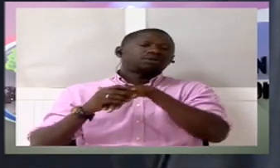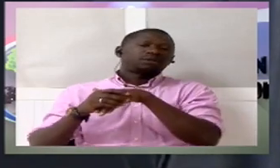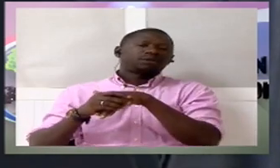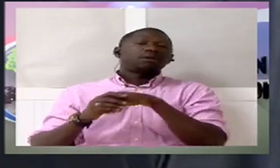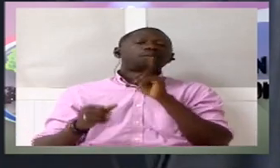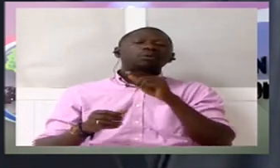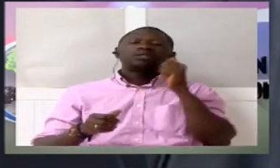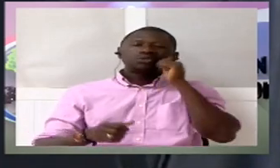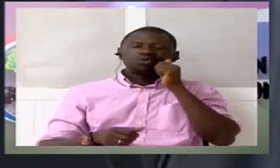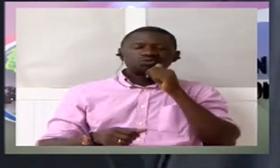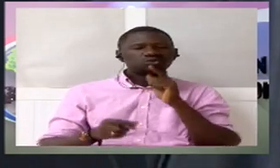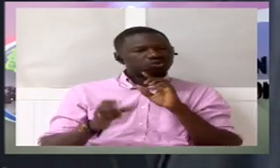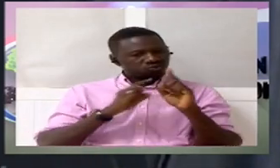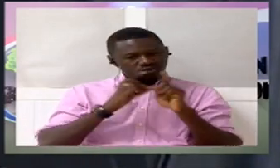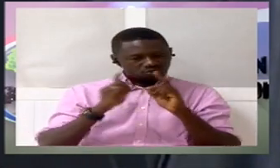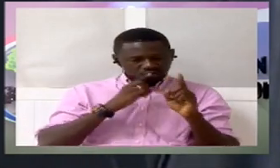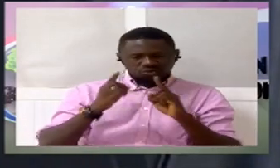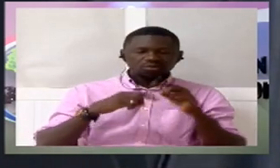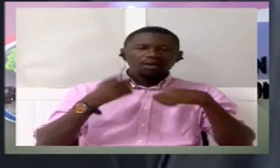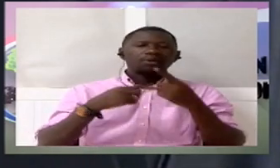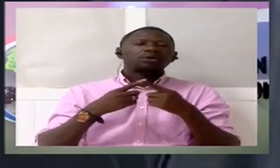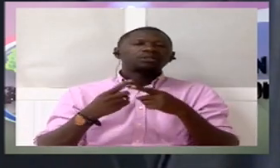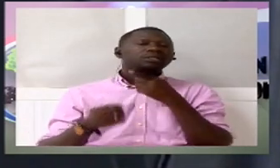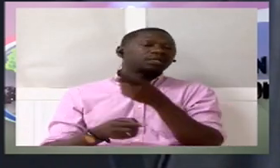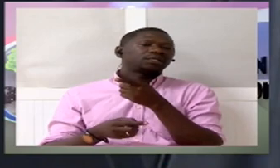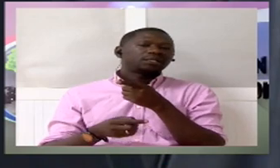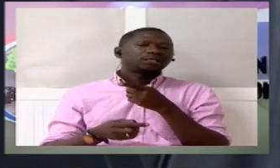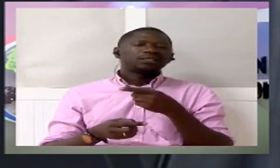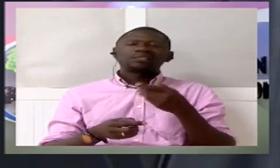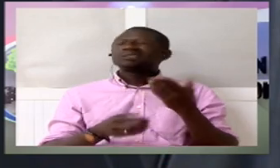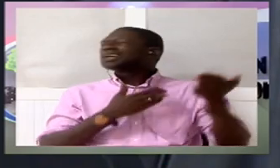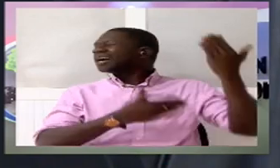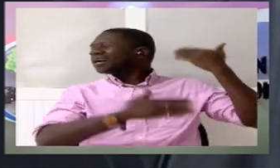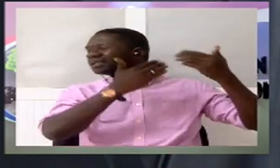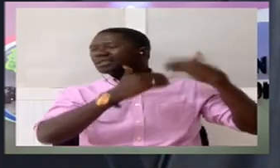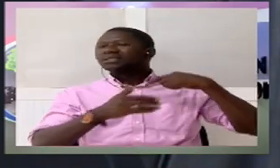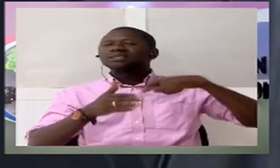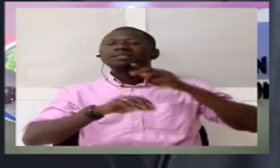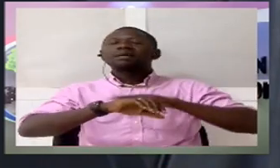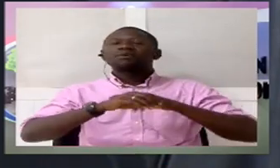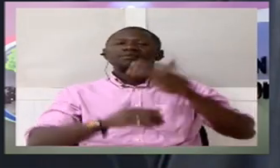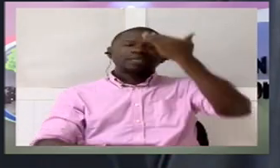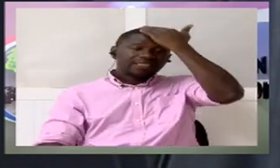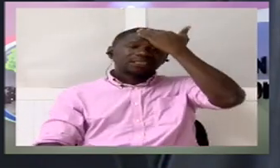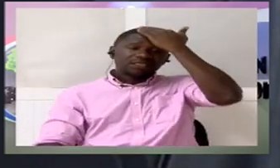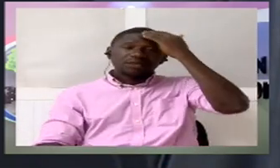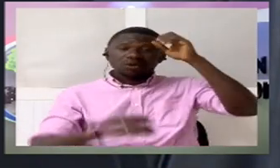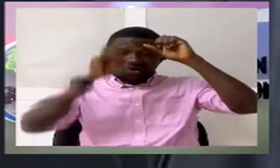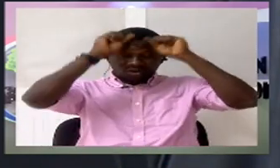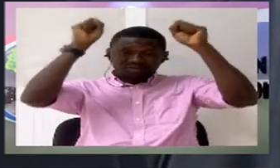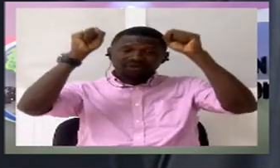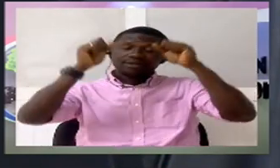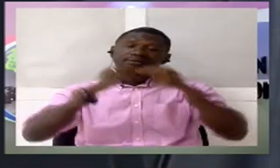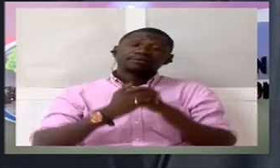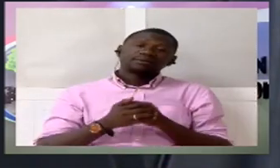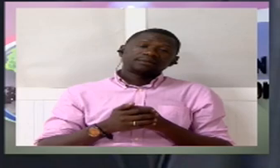But he used to chat with me about it that. What more Jawara regime? In those days, during Jawara's regime. Na bota na Libya